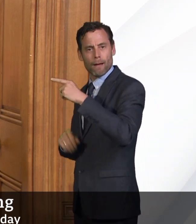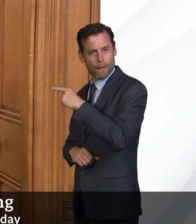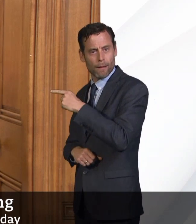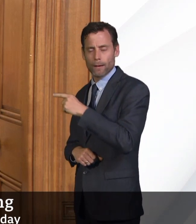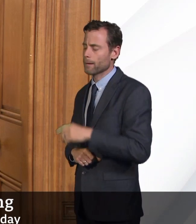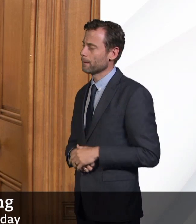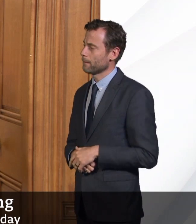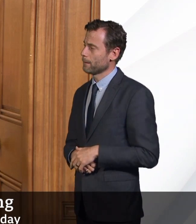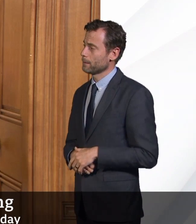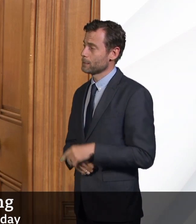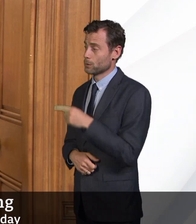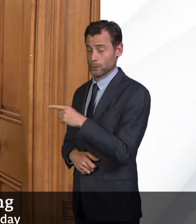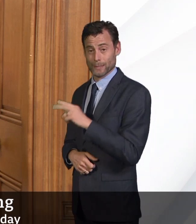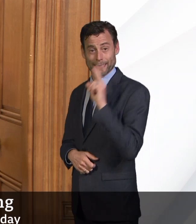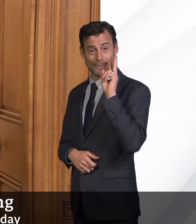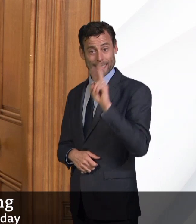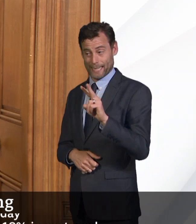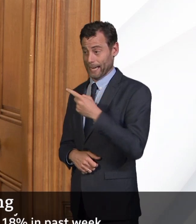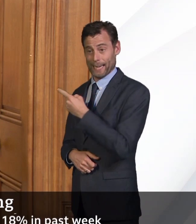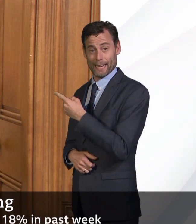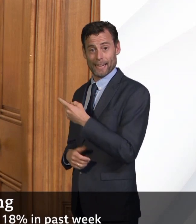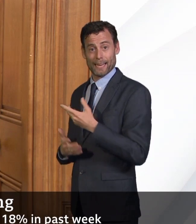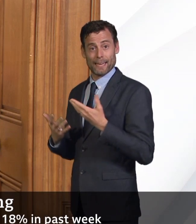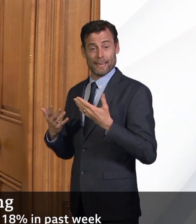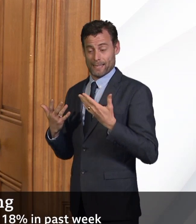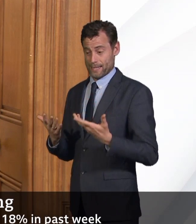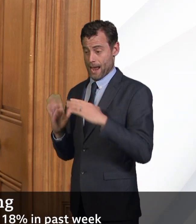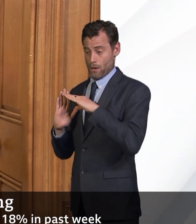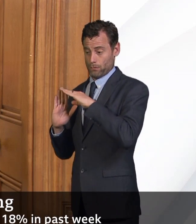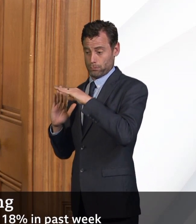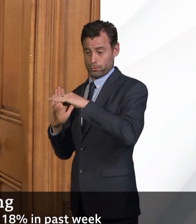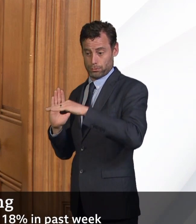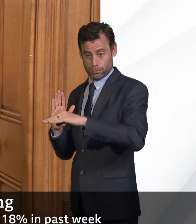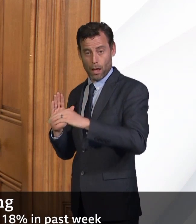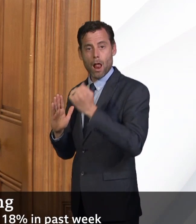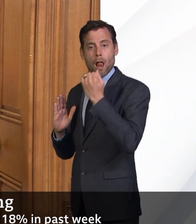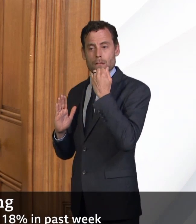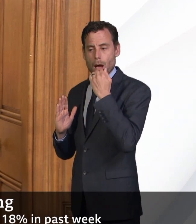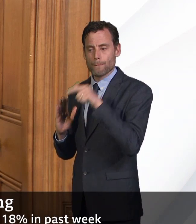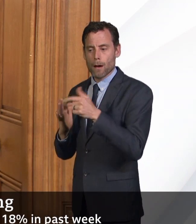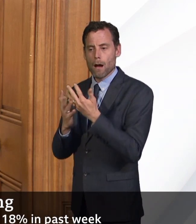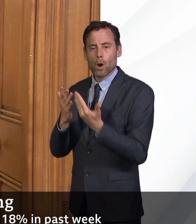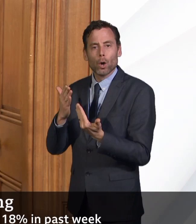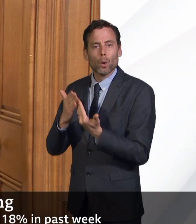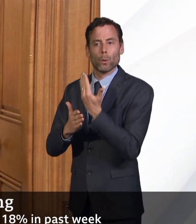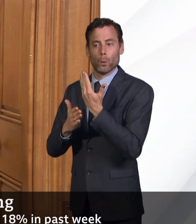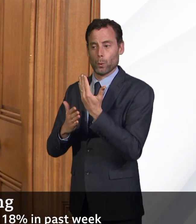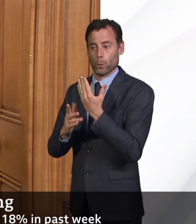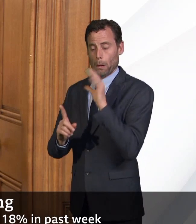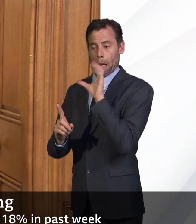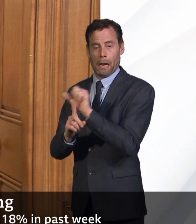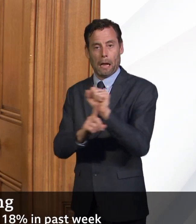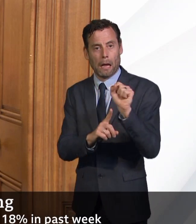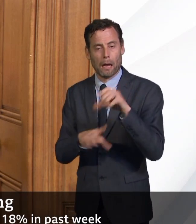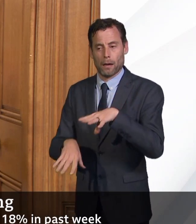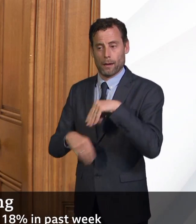file, which actually shows some of the key indicators in terms of new infections. So we will be monitoring this very, very closely